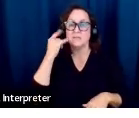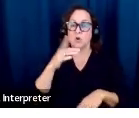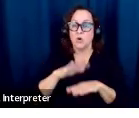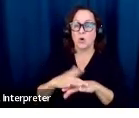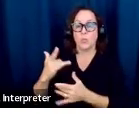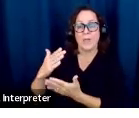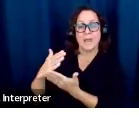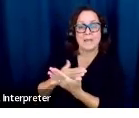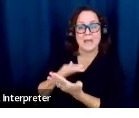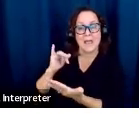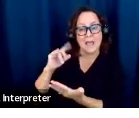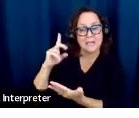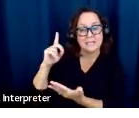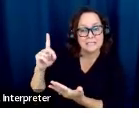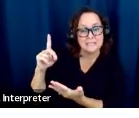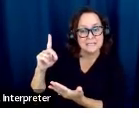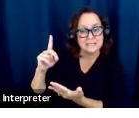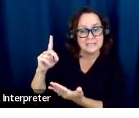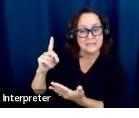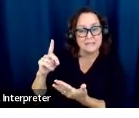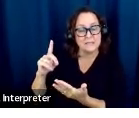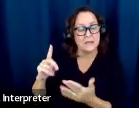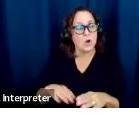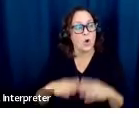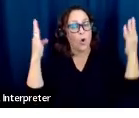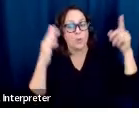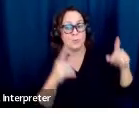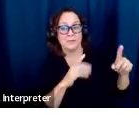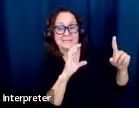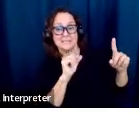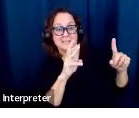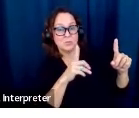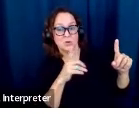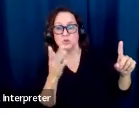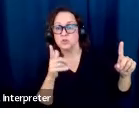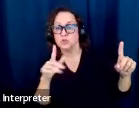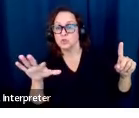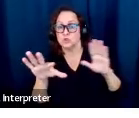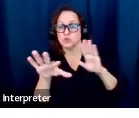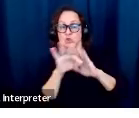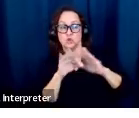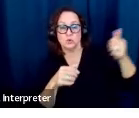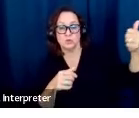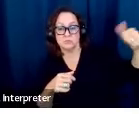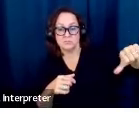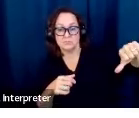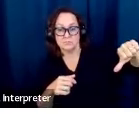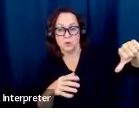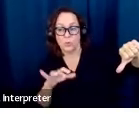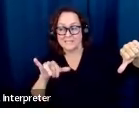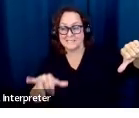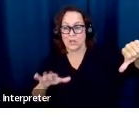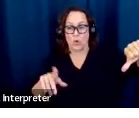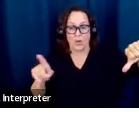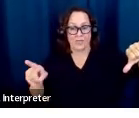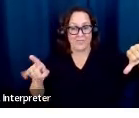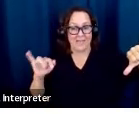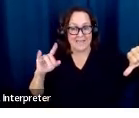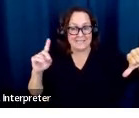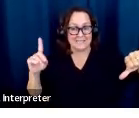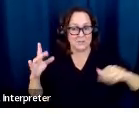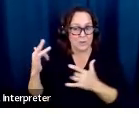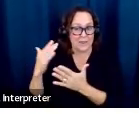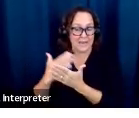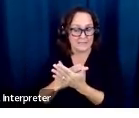waiting list and a spot is available for you on the CSW and you choose to decline it to stay on the IDD waiver